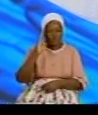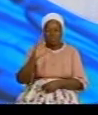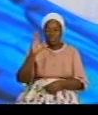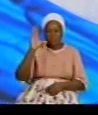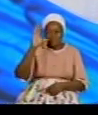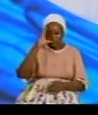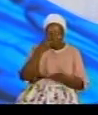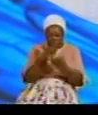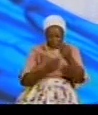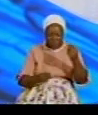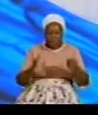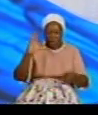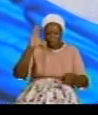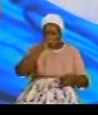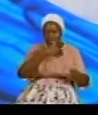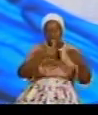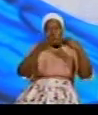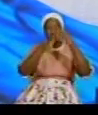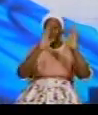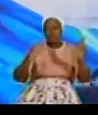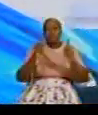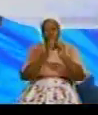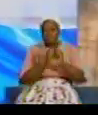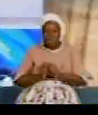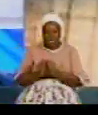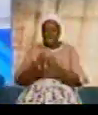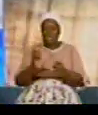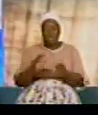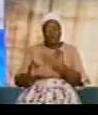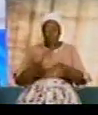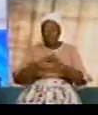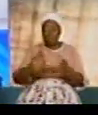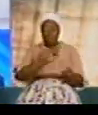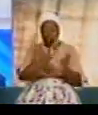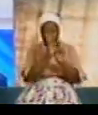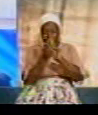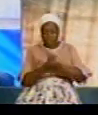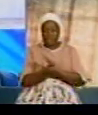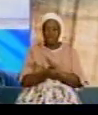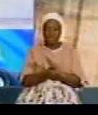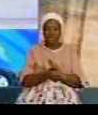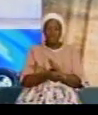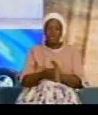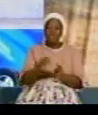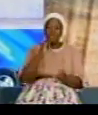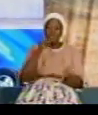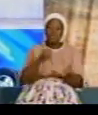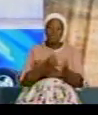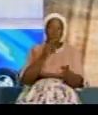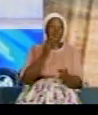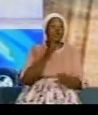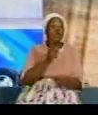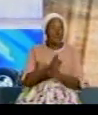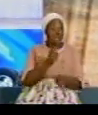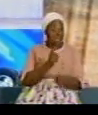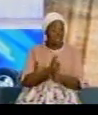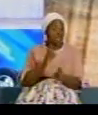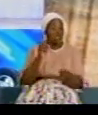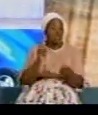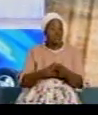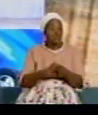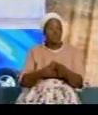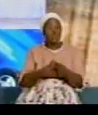together. If you don't repent, they ask, is it lawful to pay, to